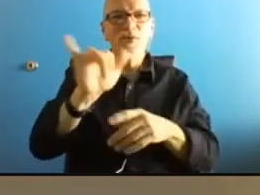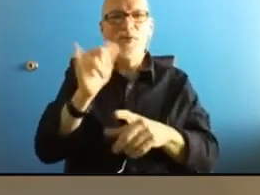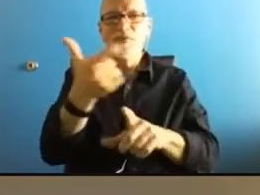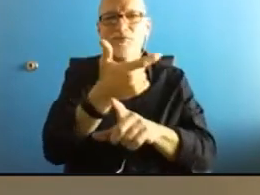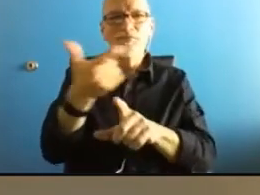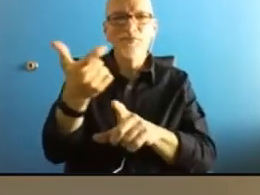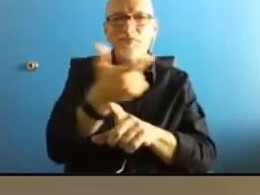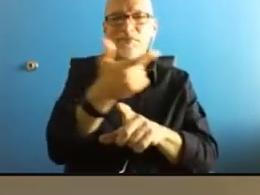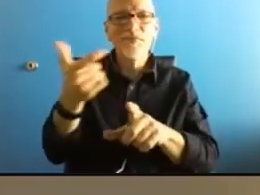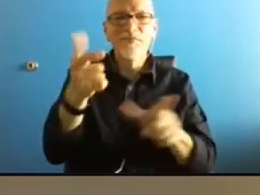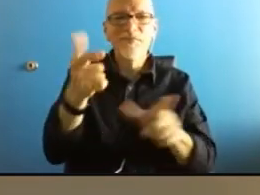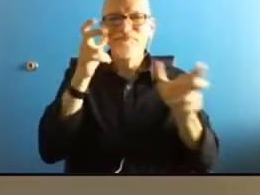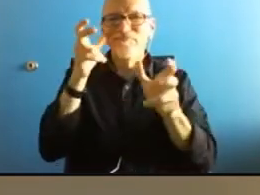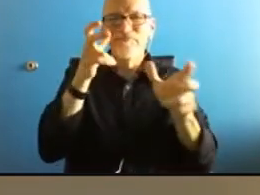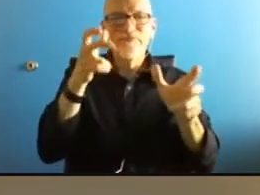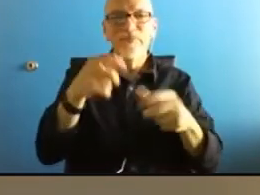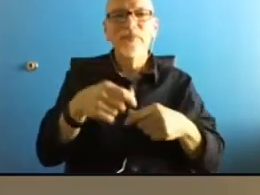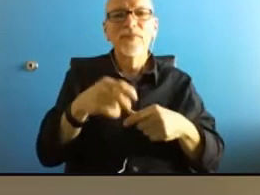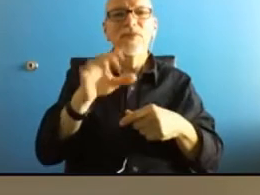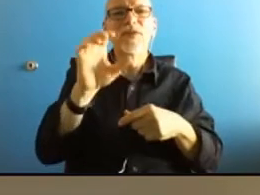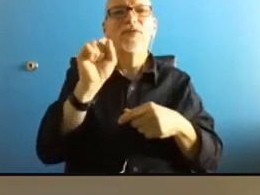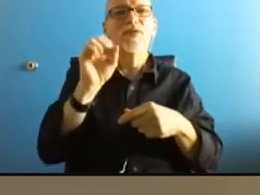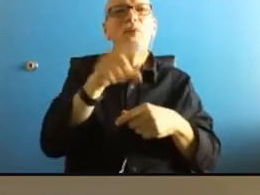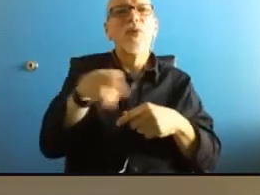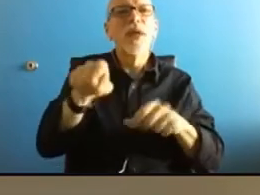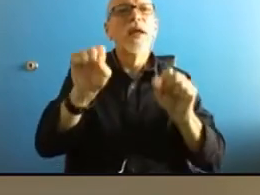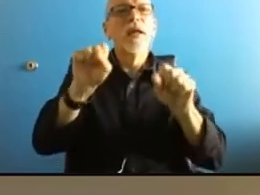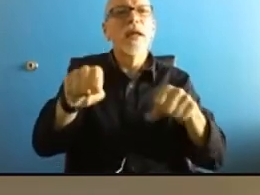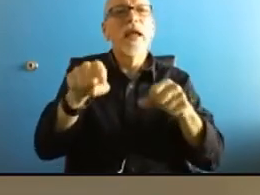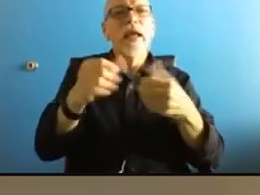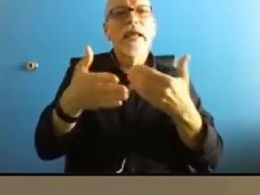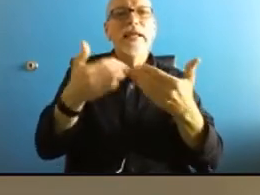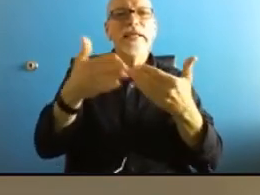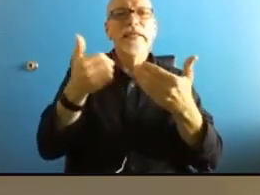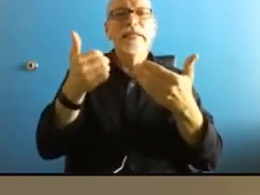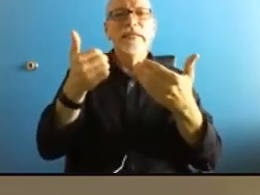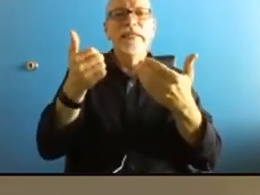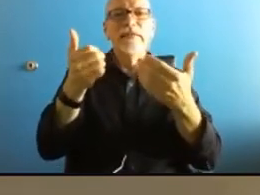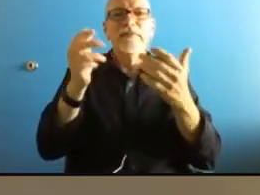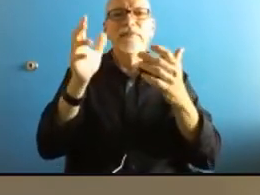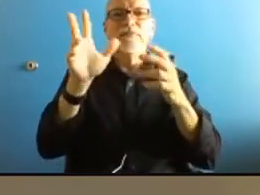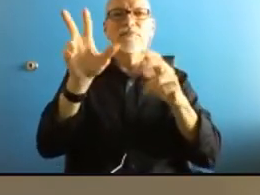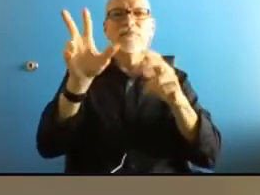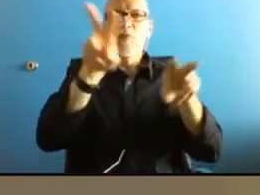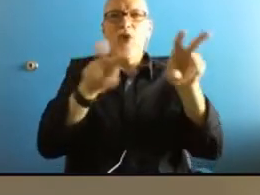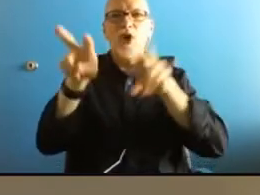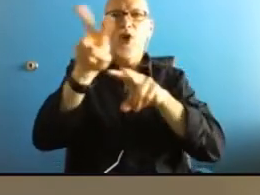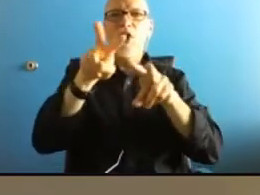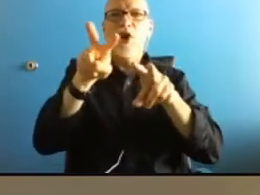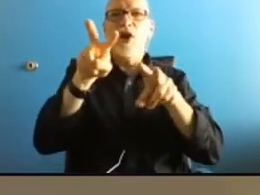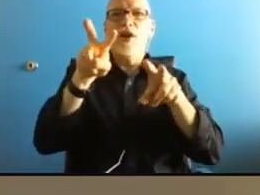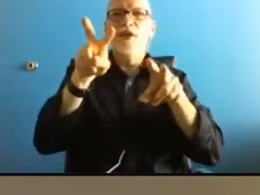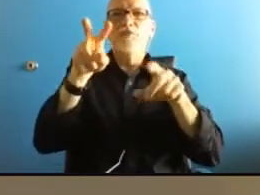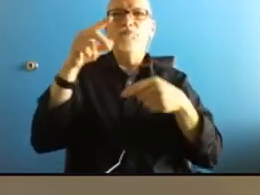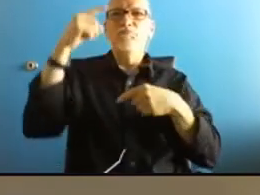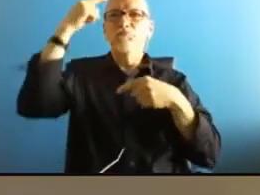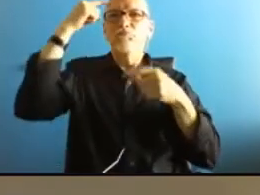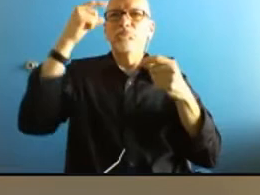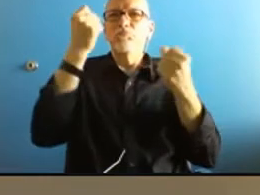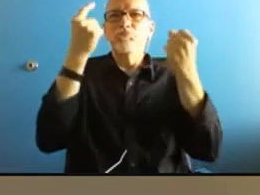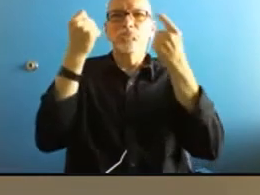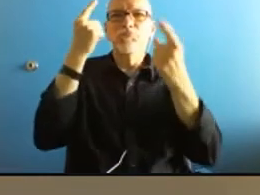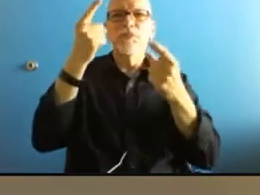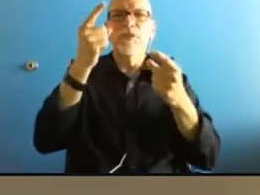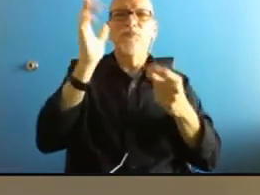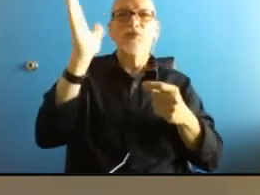too. So they are able to easily, watch and manage both the presenter